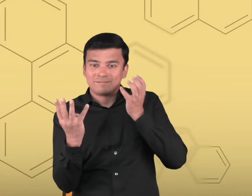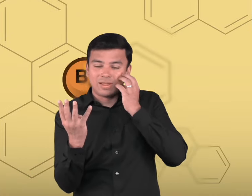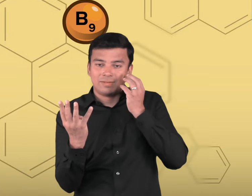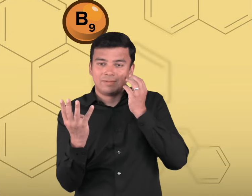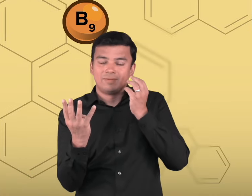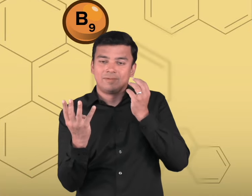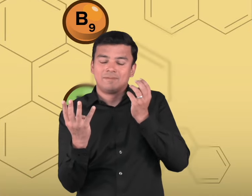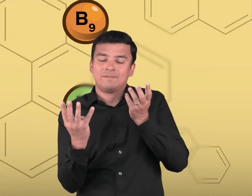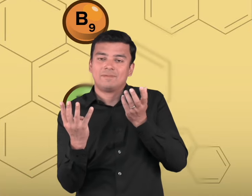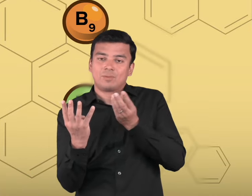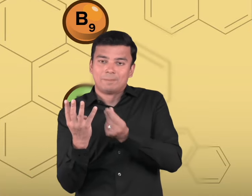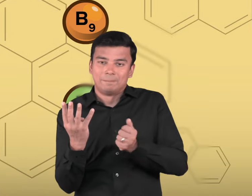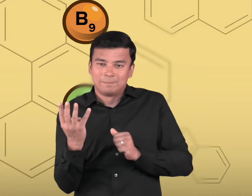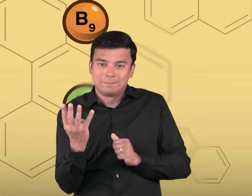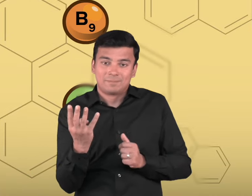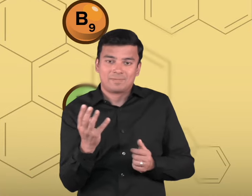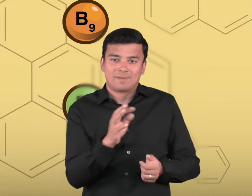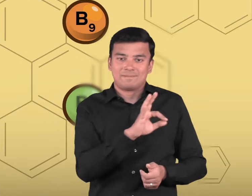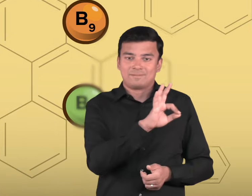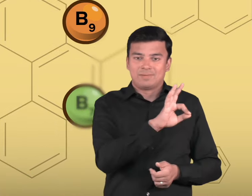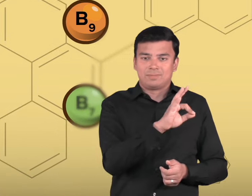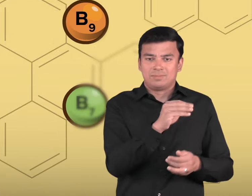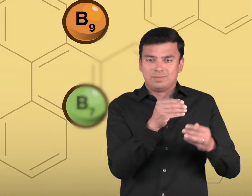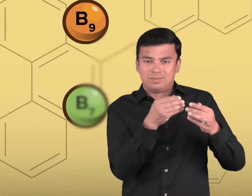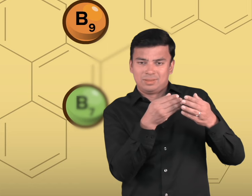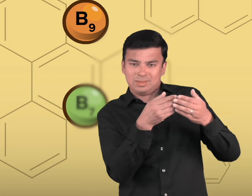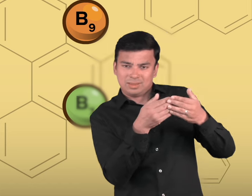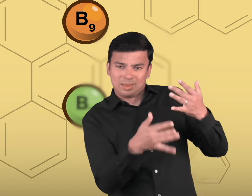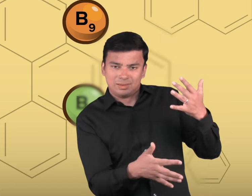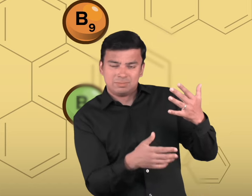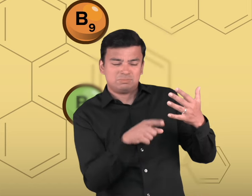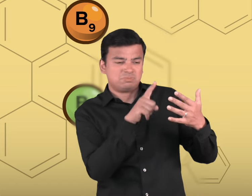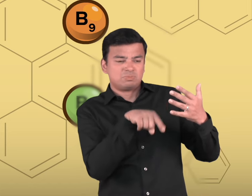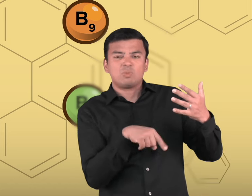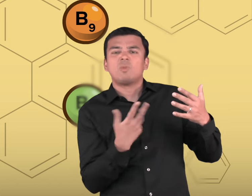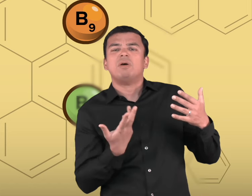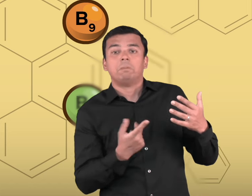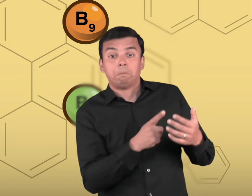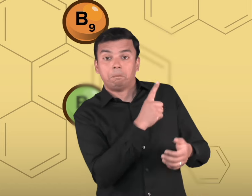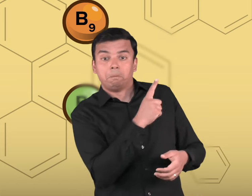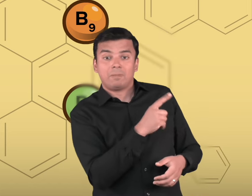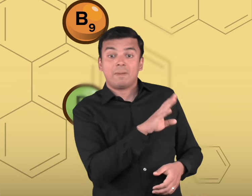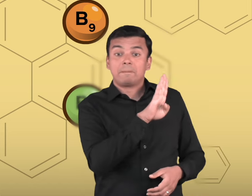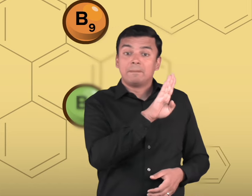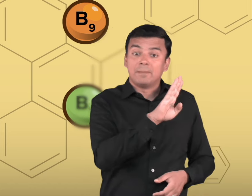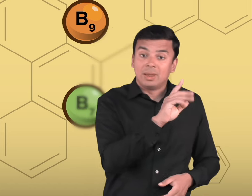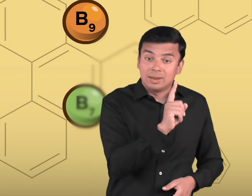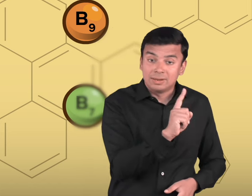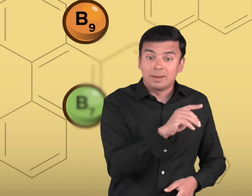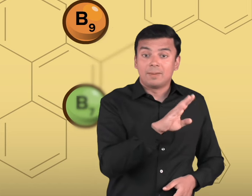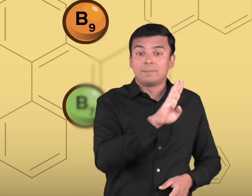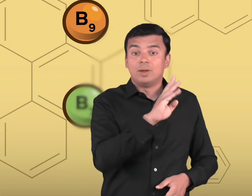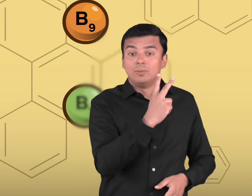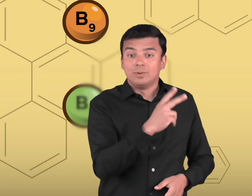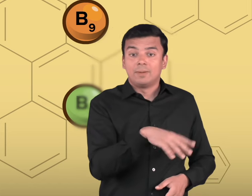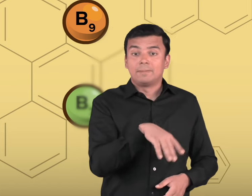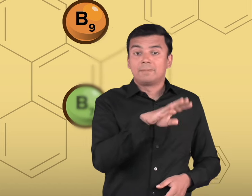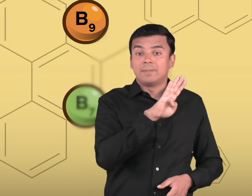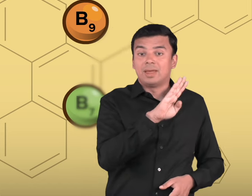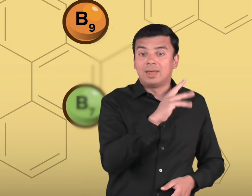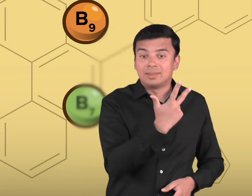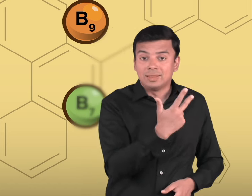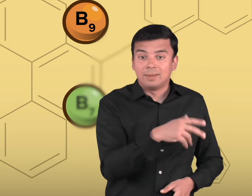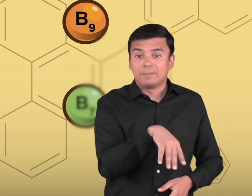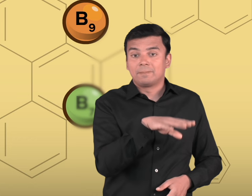nine water soluble vitamins are vitamin B1 B2 B3